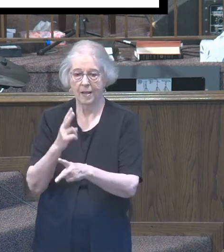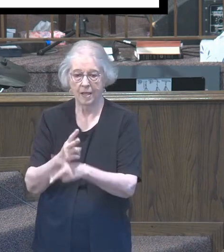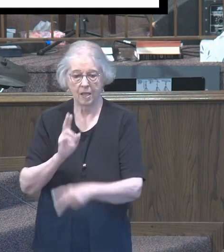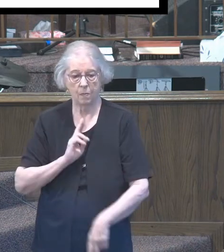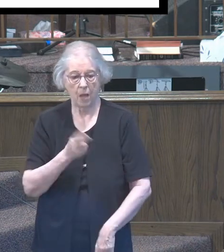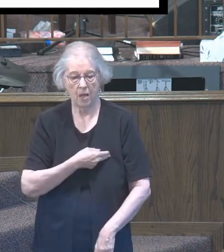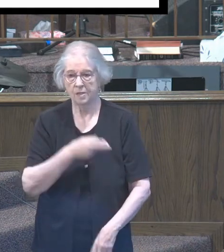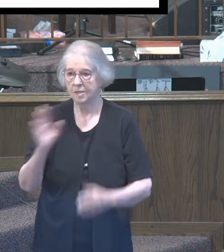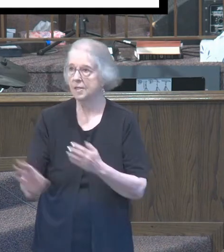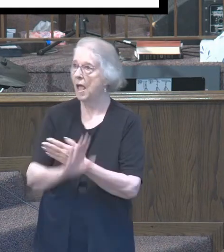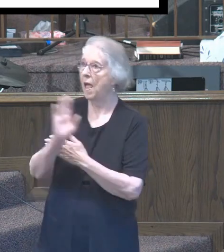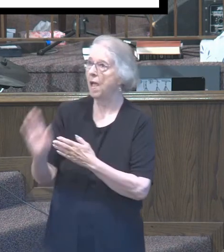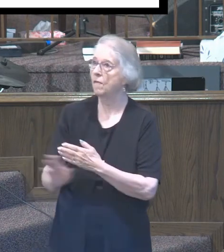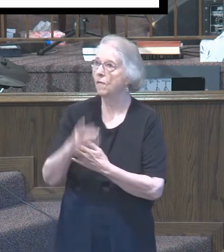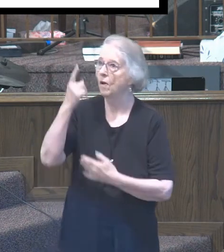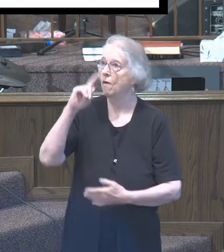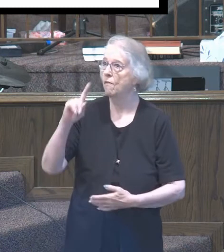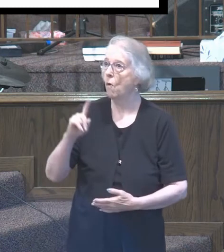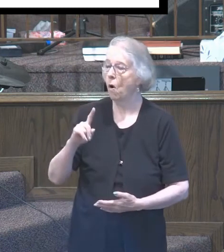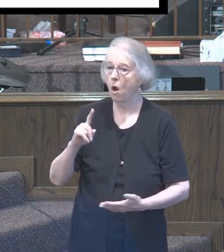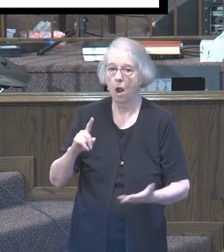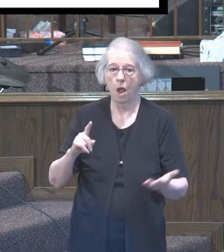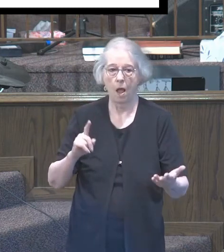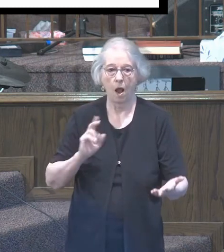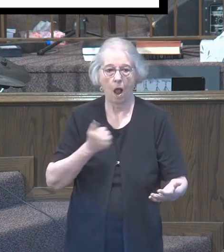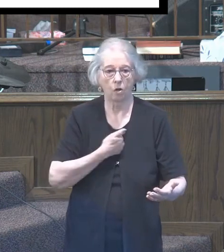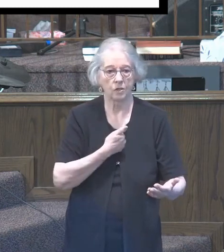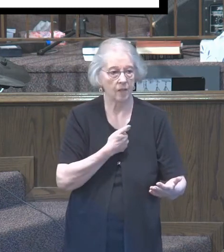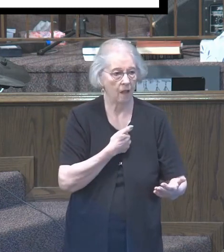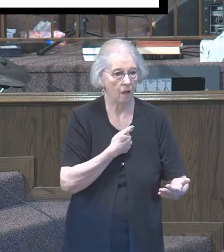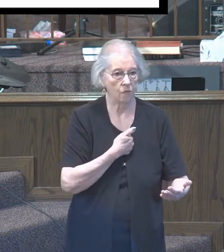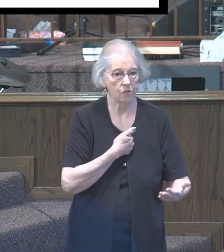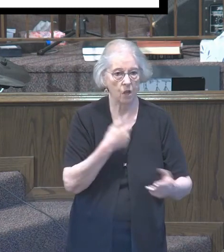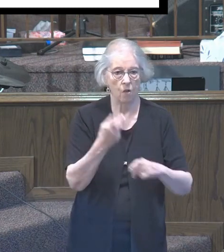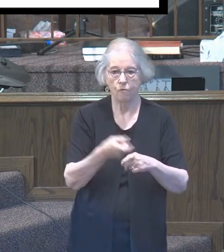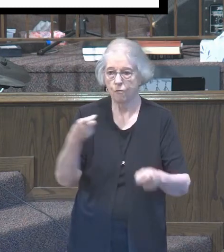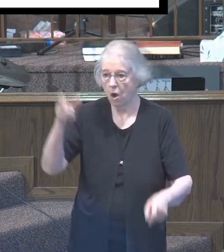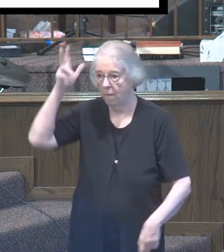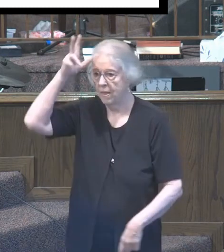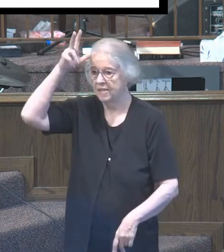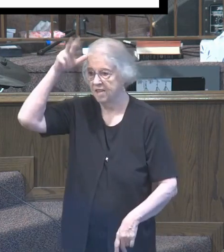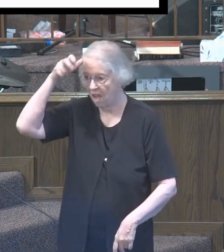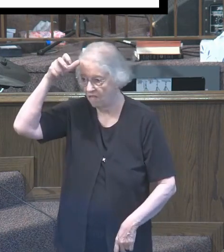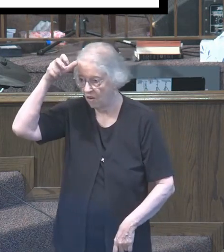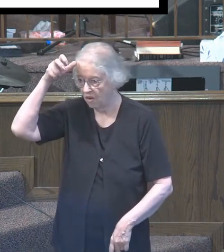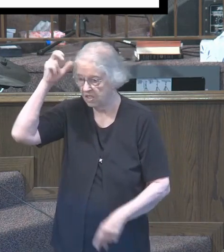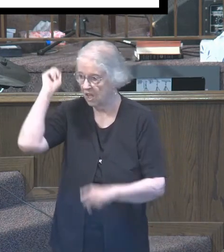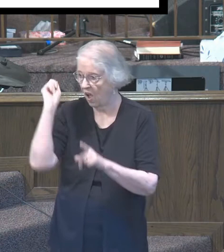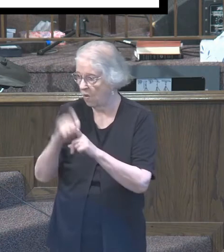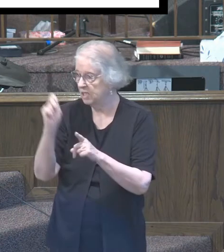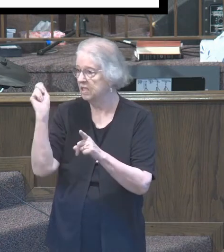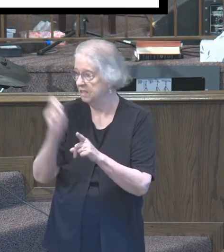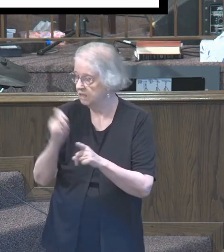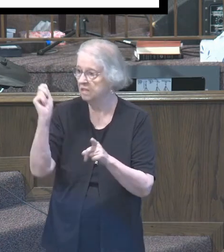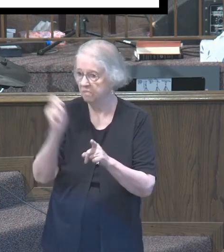devil. You're in charge! Exclamation point. You can